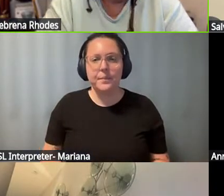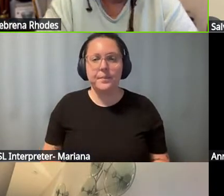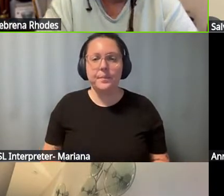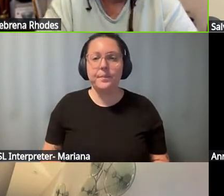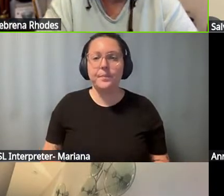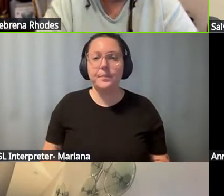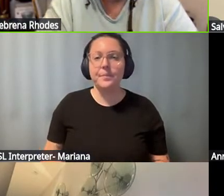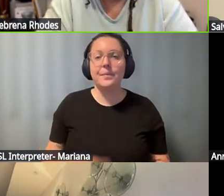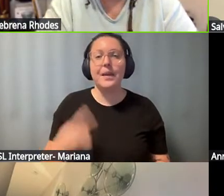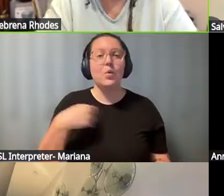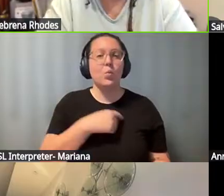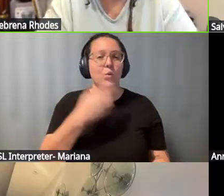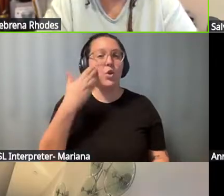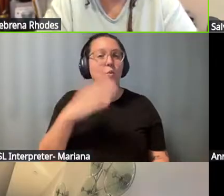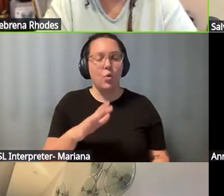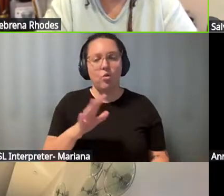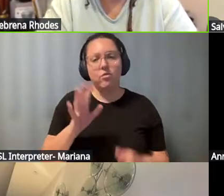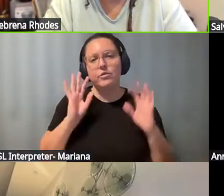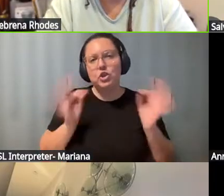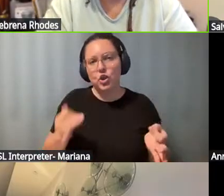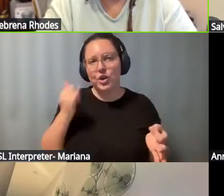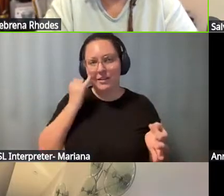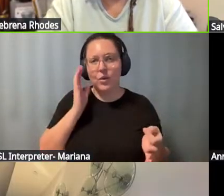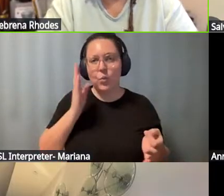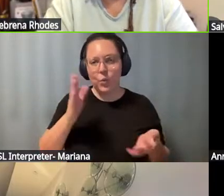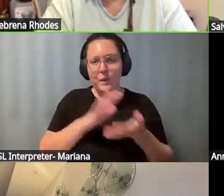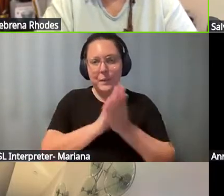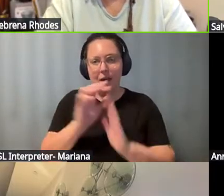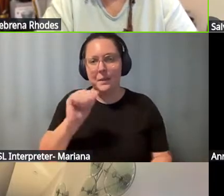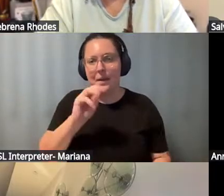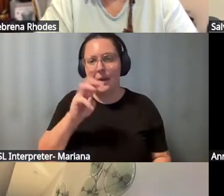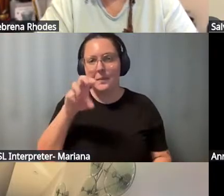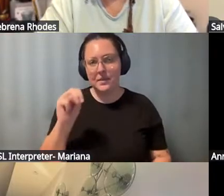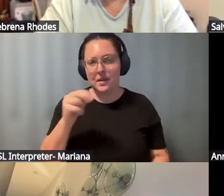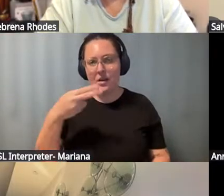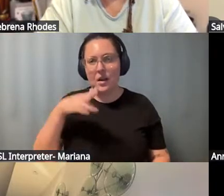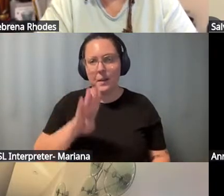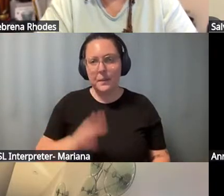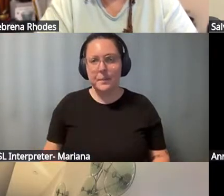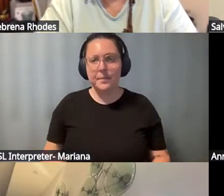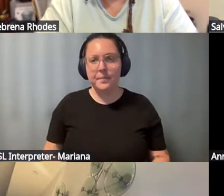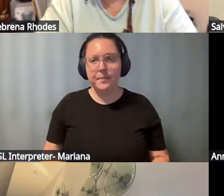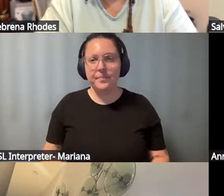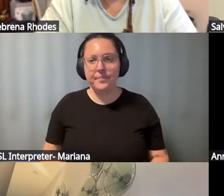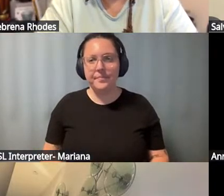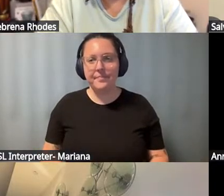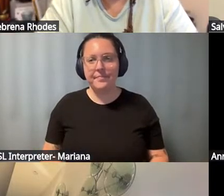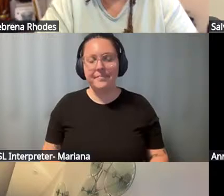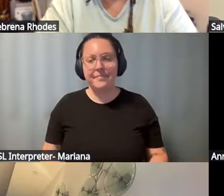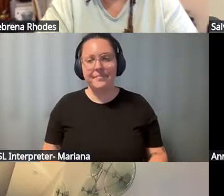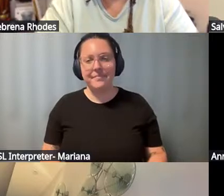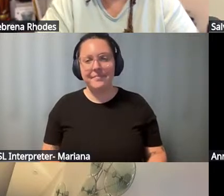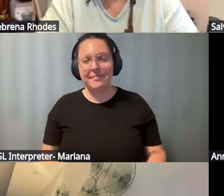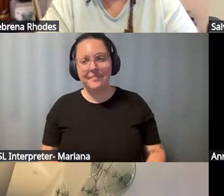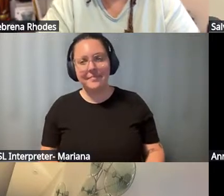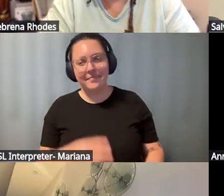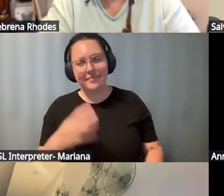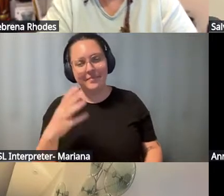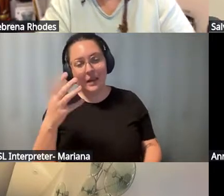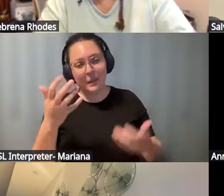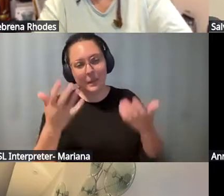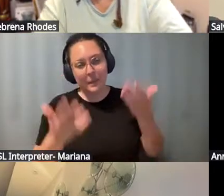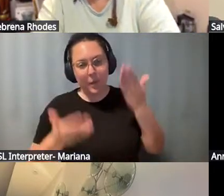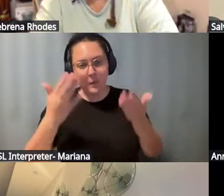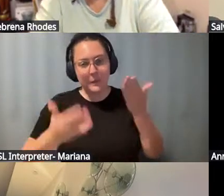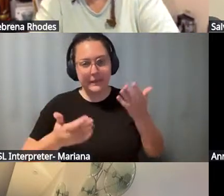And we don't know for sure if this is going to be an Amazon hub. Do we know for sure? Most likely